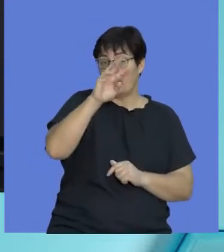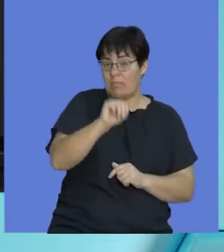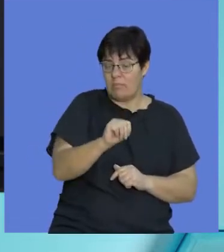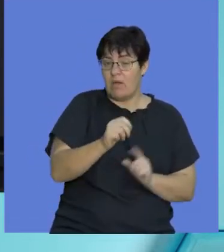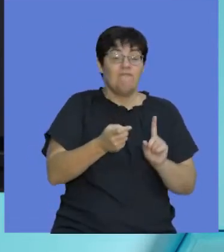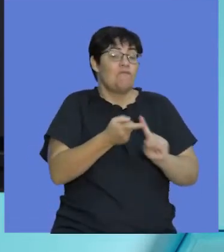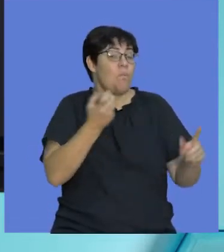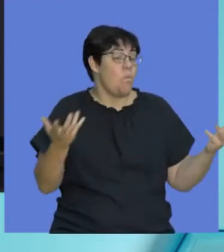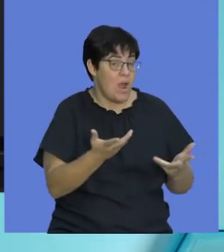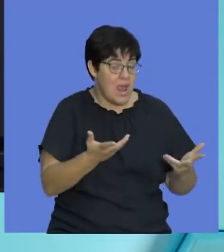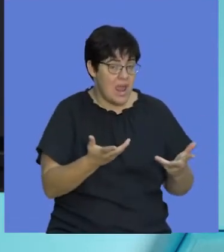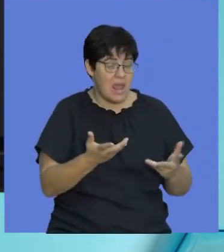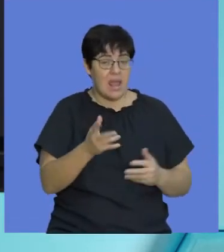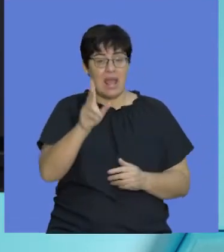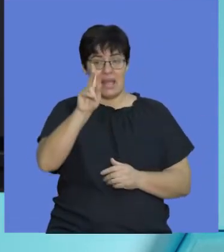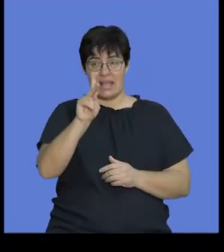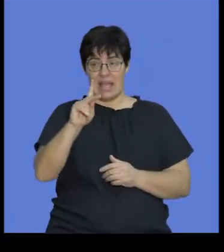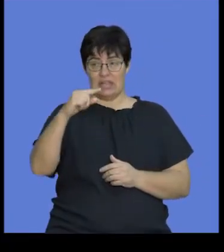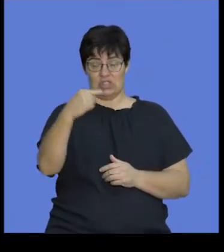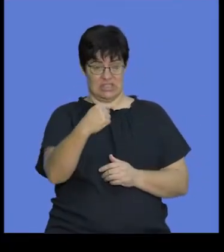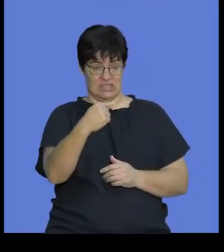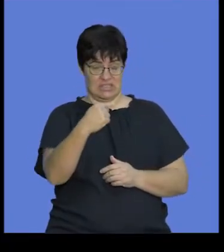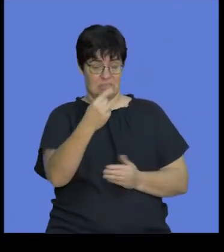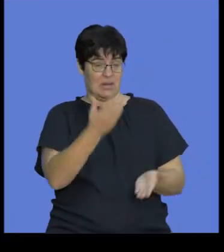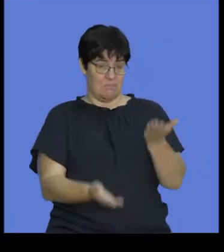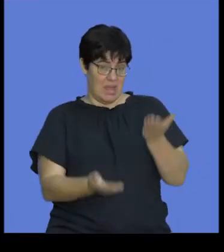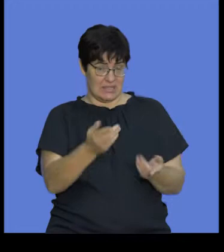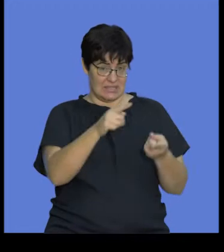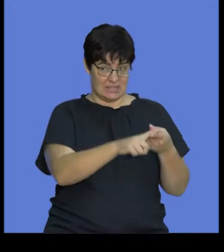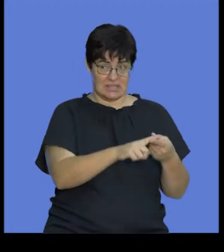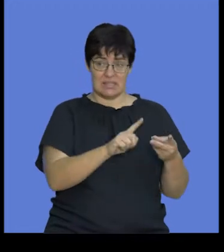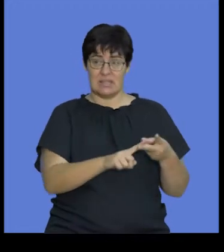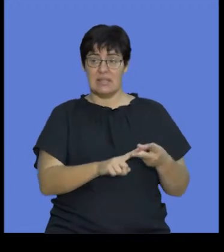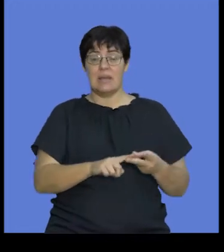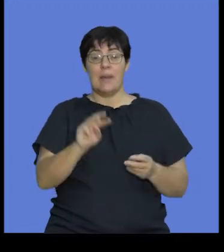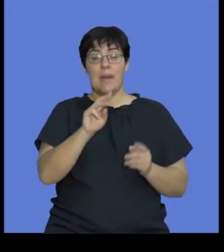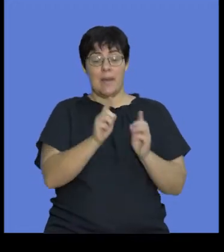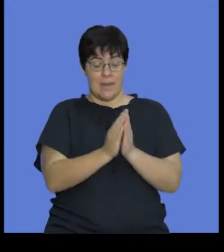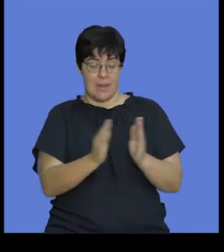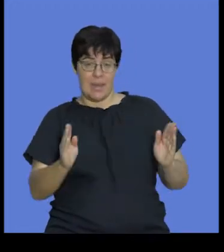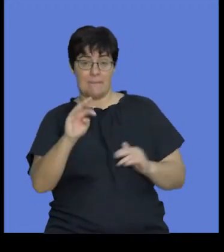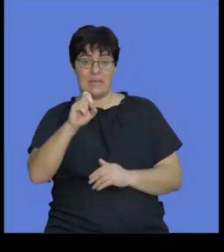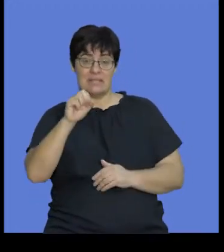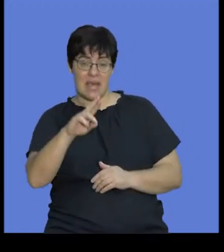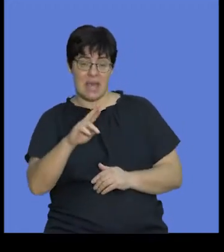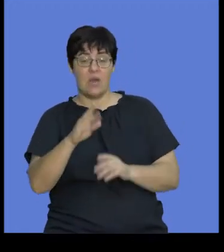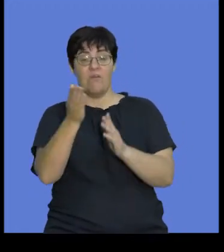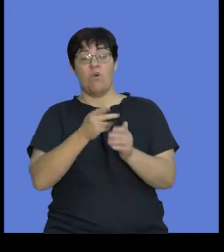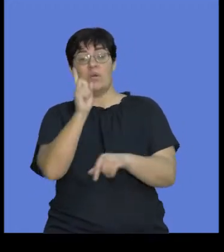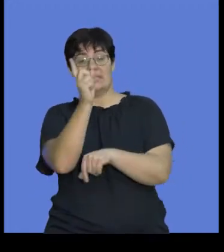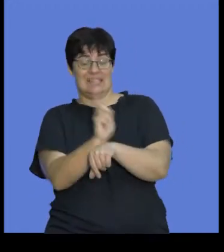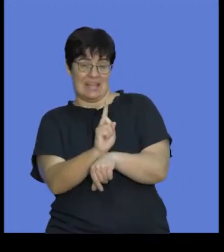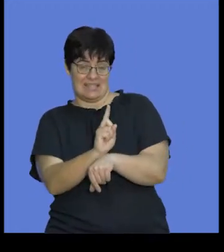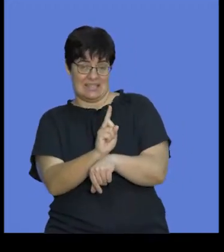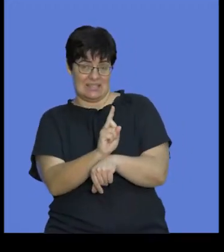comes from mass. Kilograms is mass. Meters per second from the velocity. So